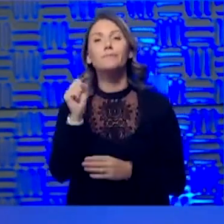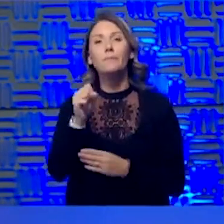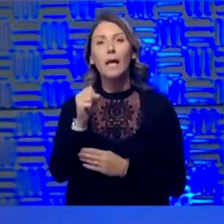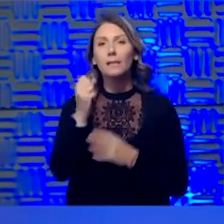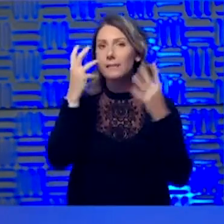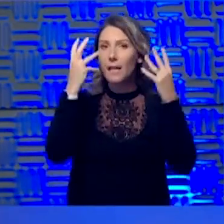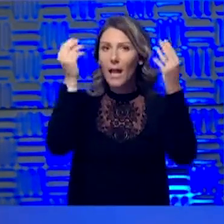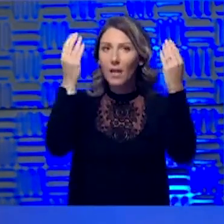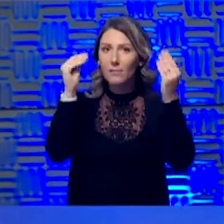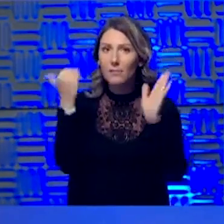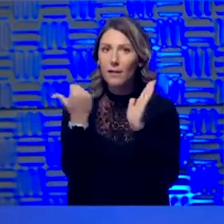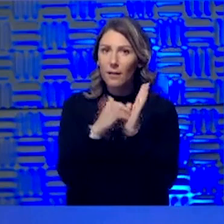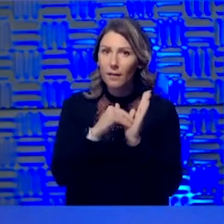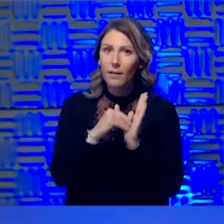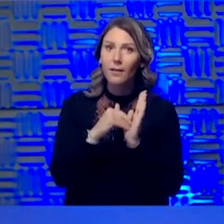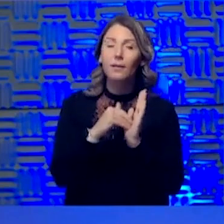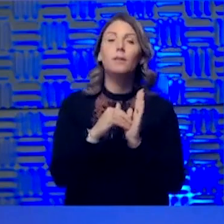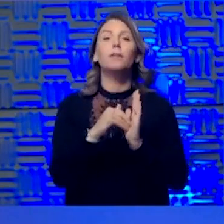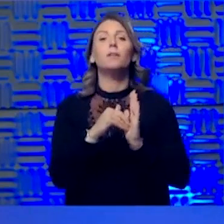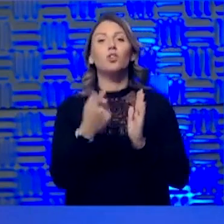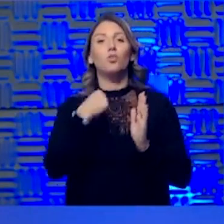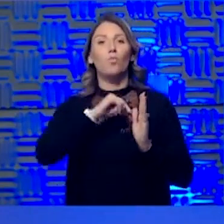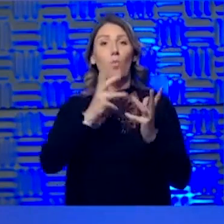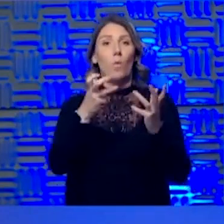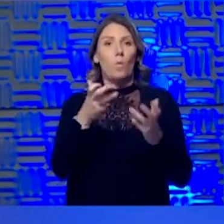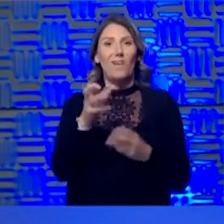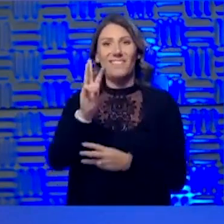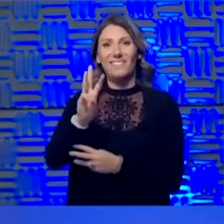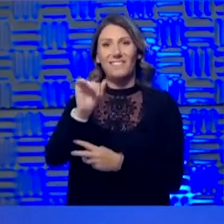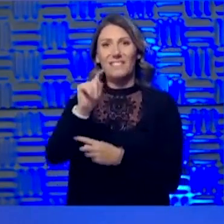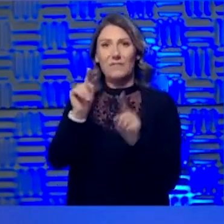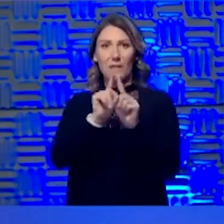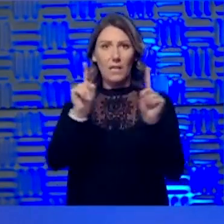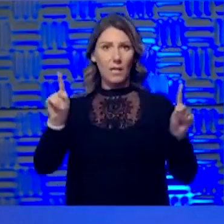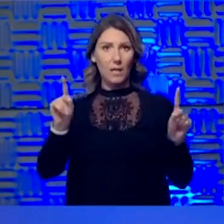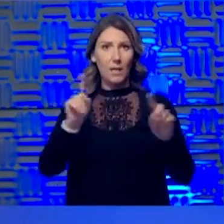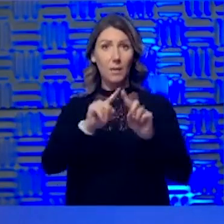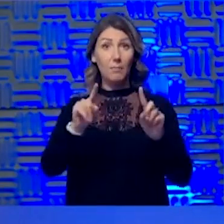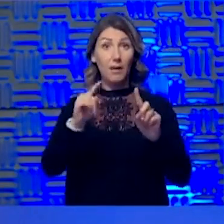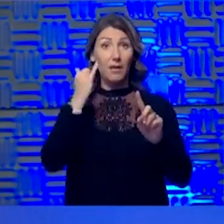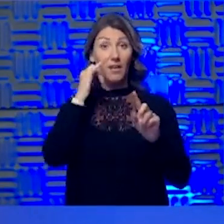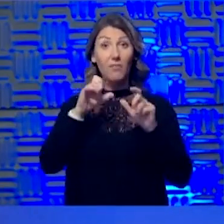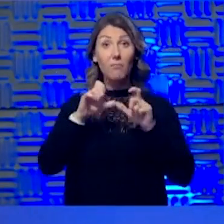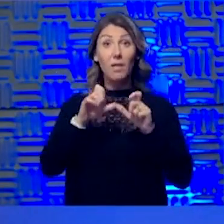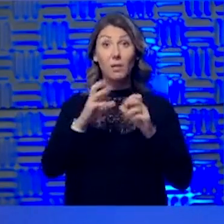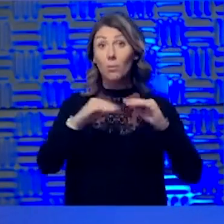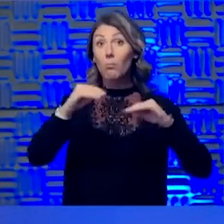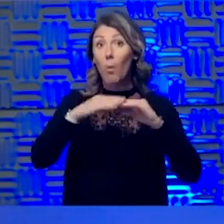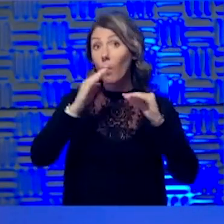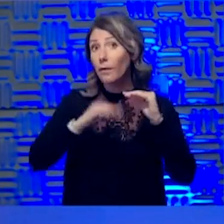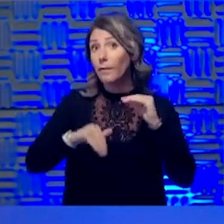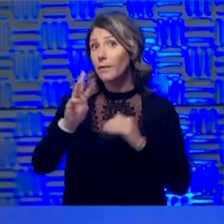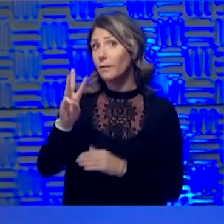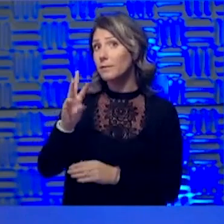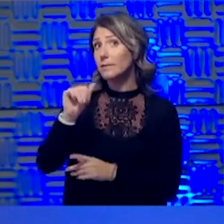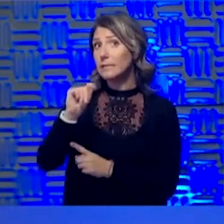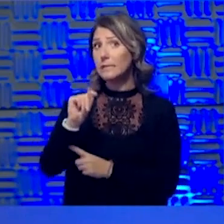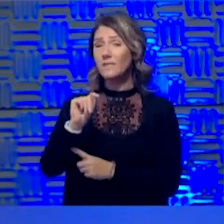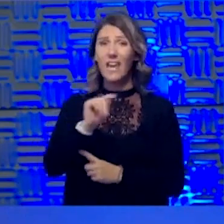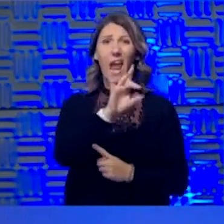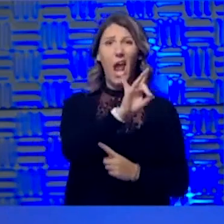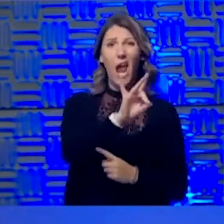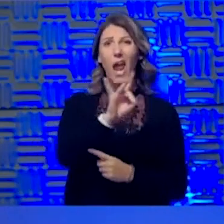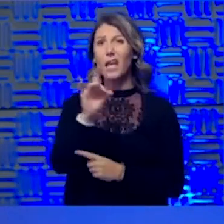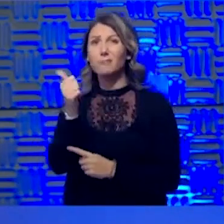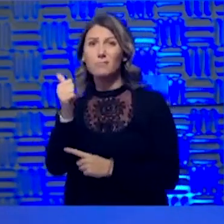again, we would like you 6 feet, but I think if you can maintain further than 6 feet, 8 to 10 feet, in an